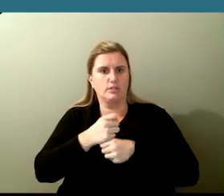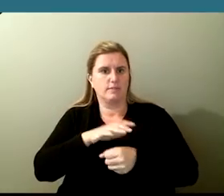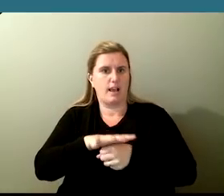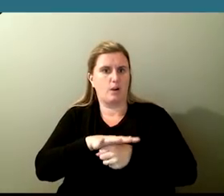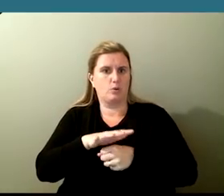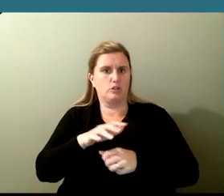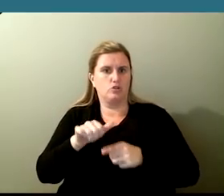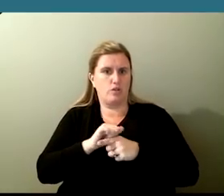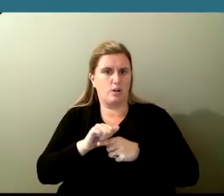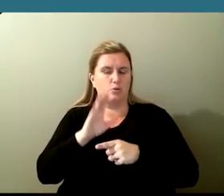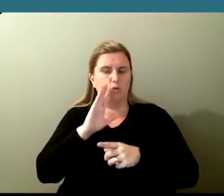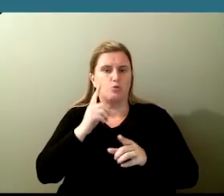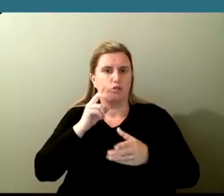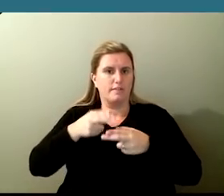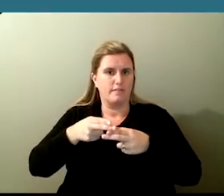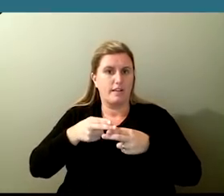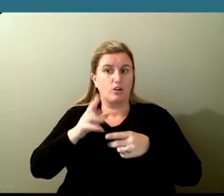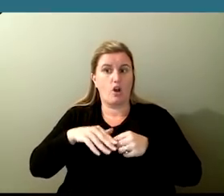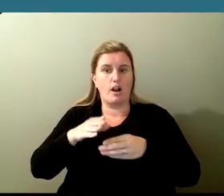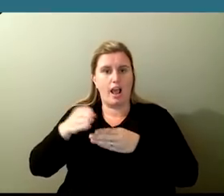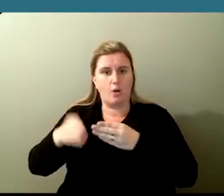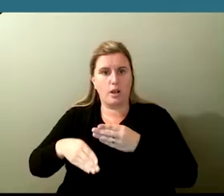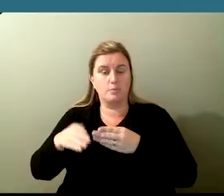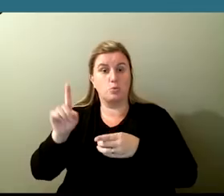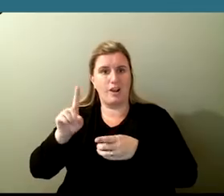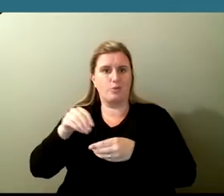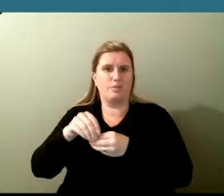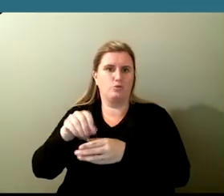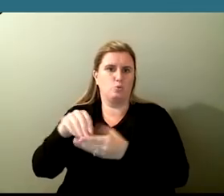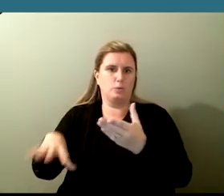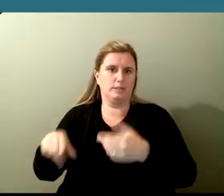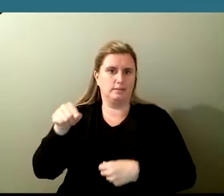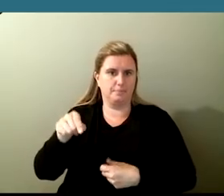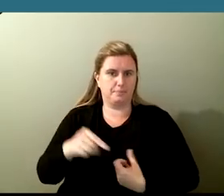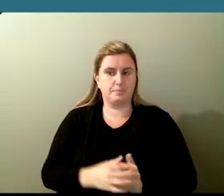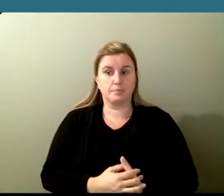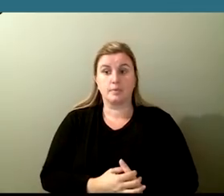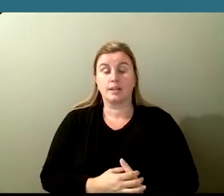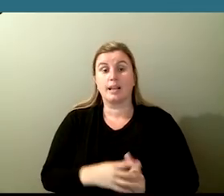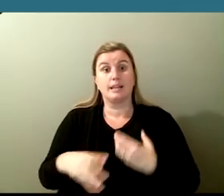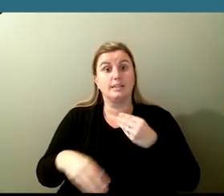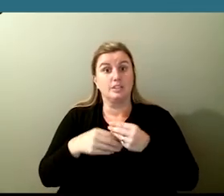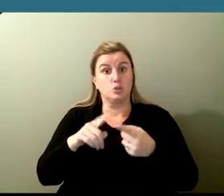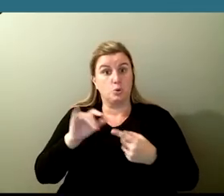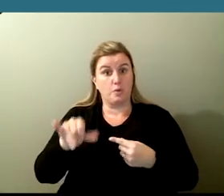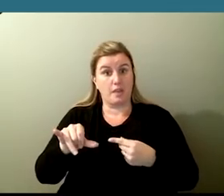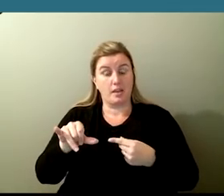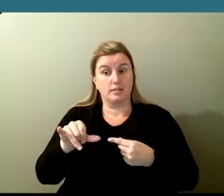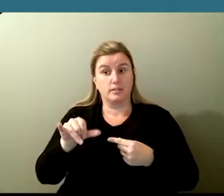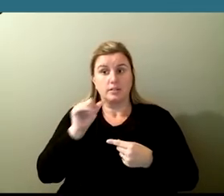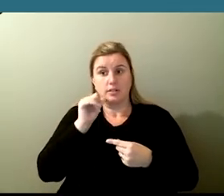which of course is going to be reflected on outcomes in students. In addition to that, not